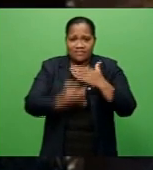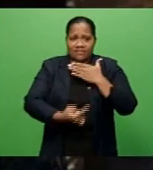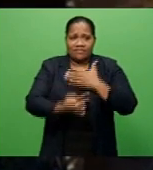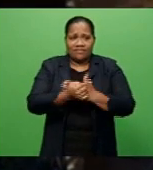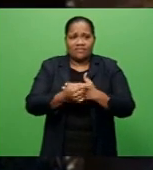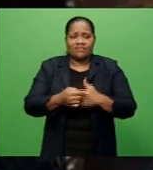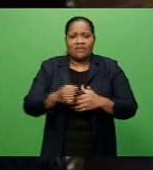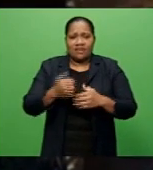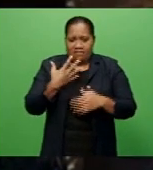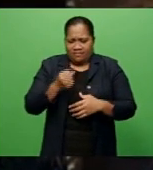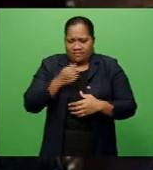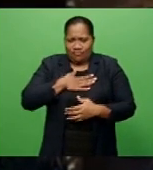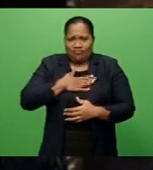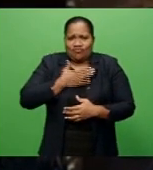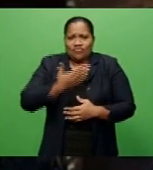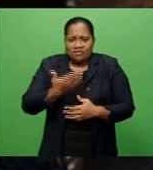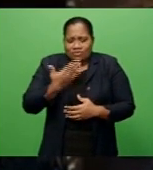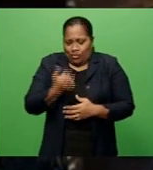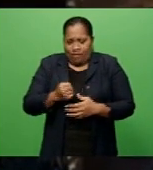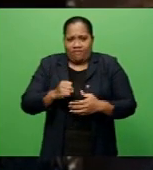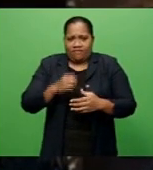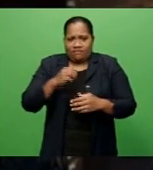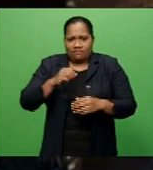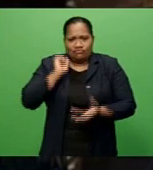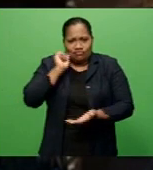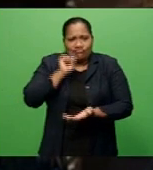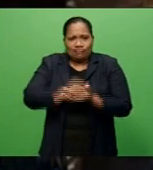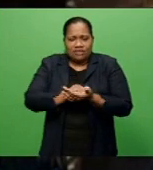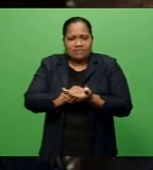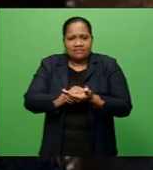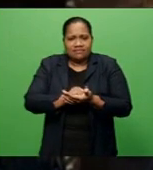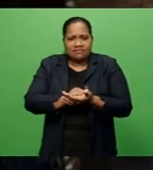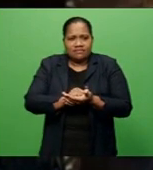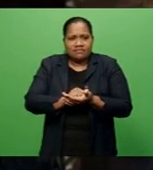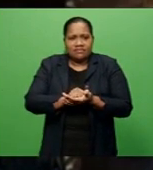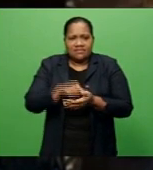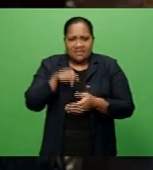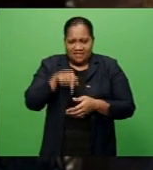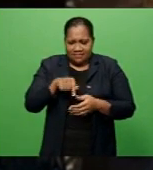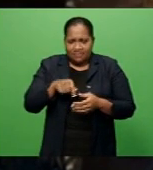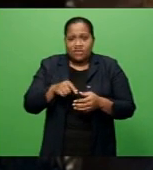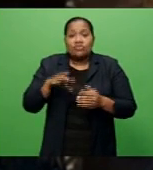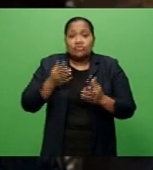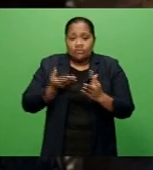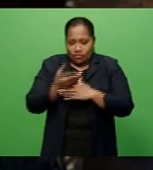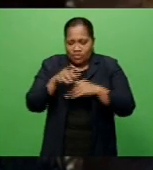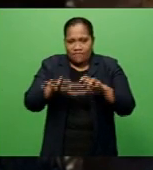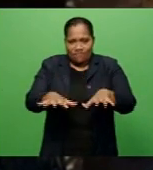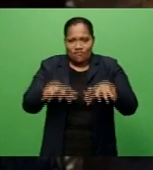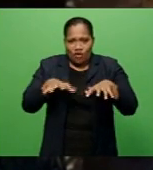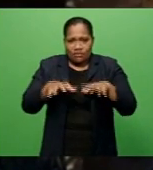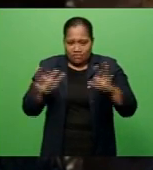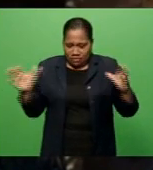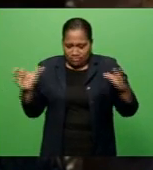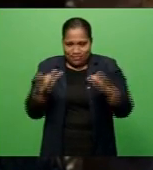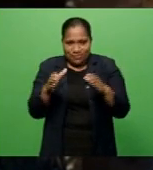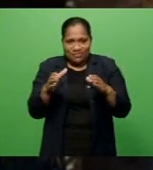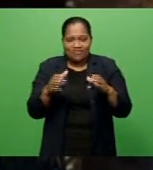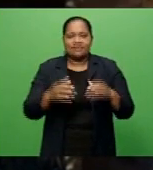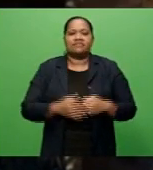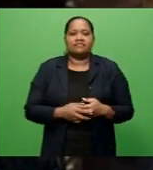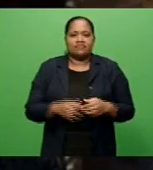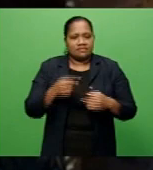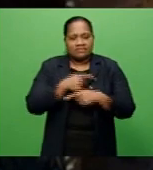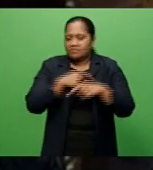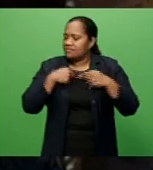our interests and exercised our rights as sovereign nations through this forum. We have never assumed that